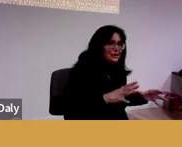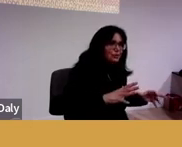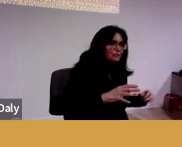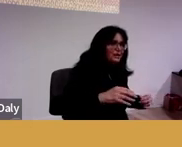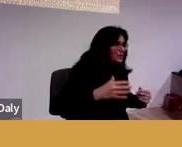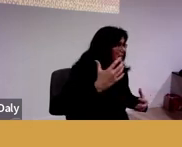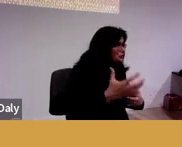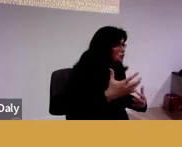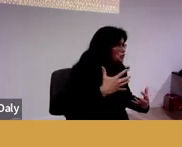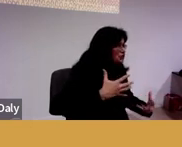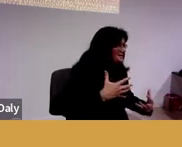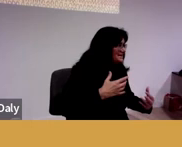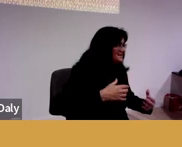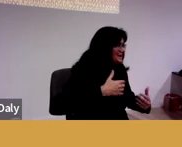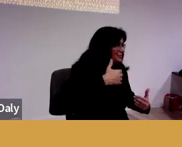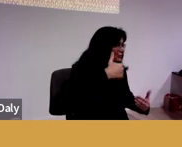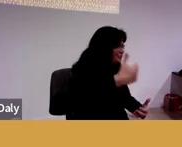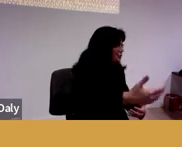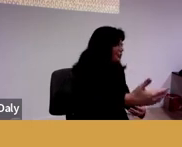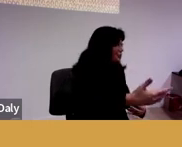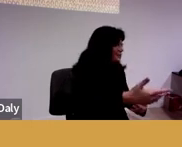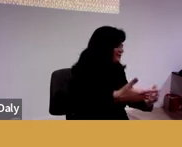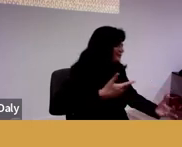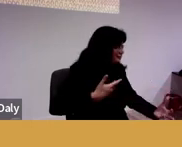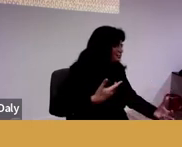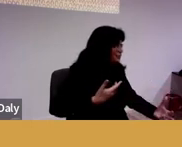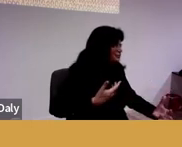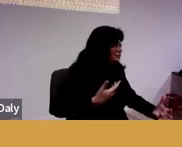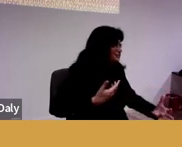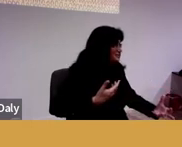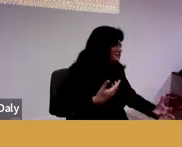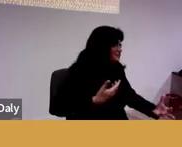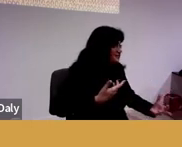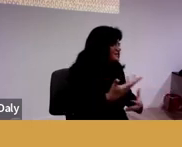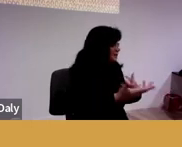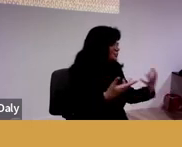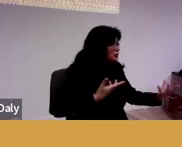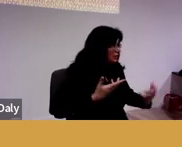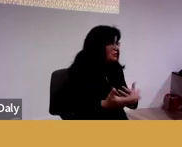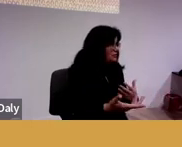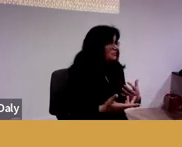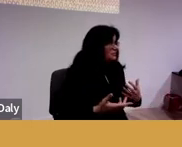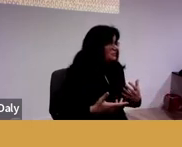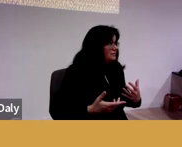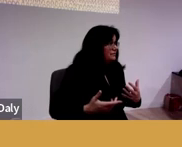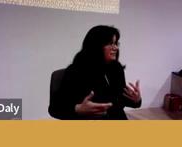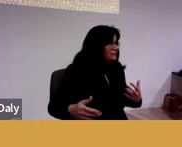good example, but it's not just an example of a monologue and then a response. It's an actual